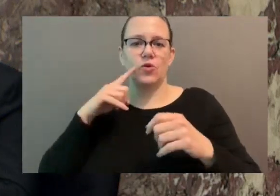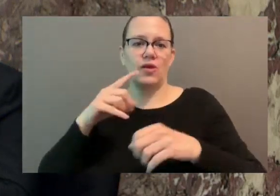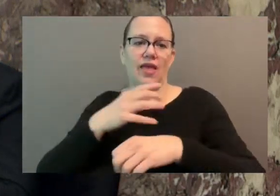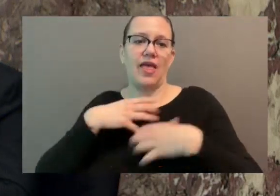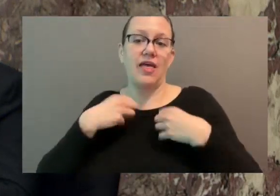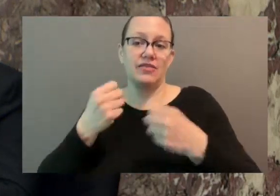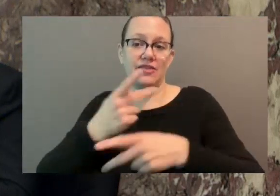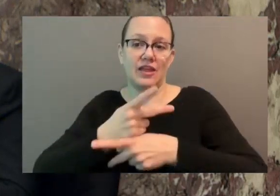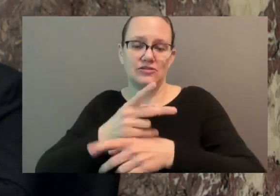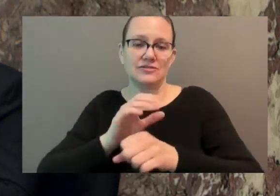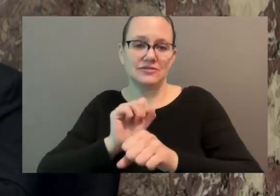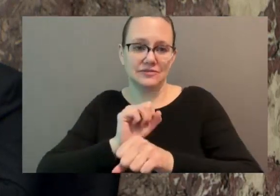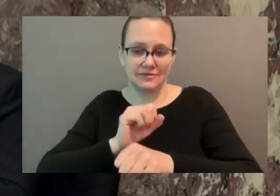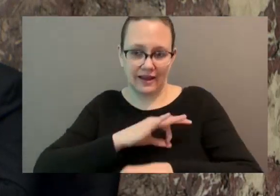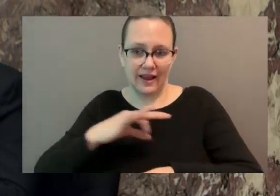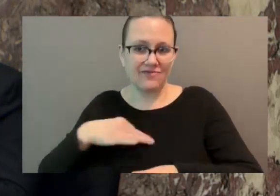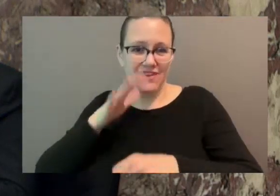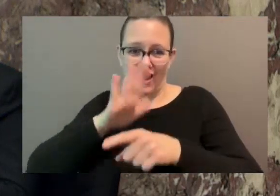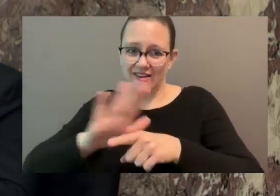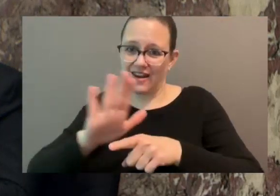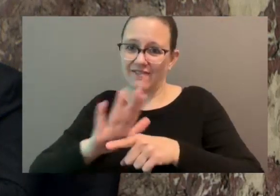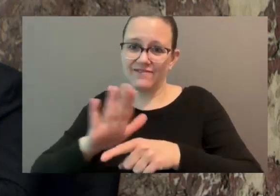the Occupational Health and Safety